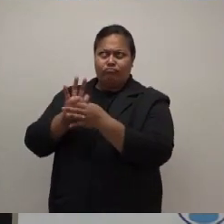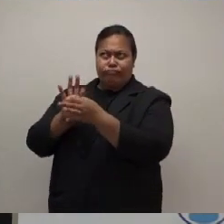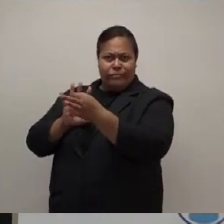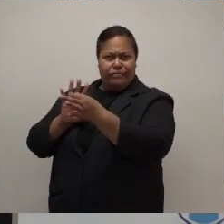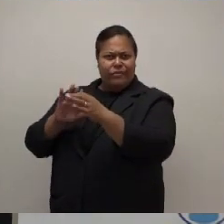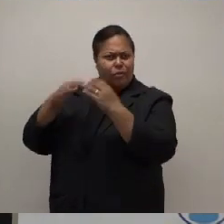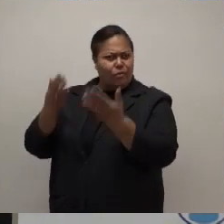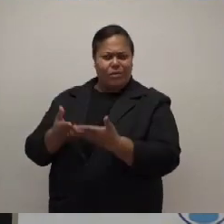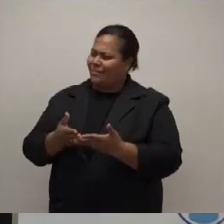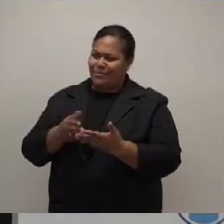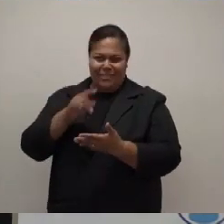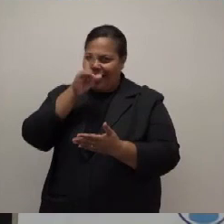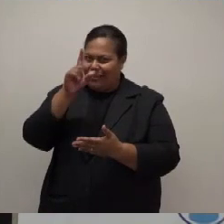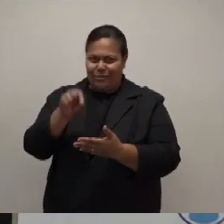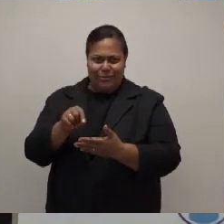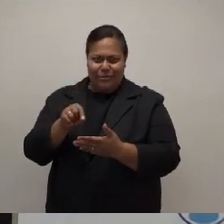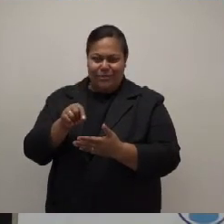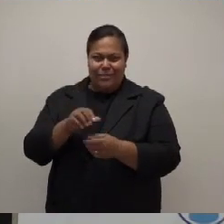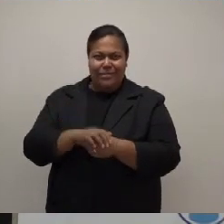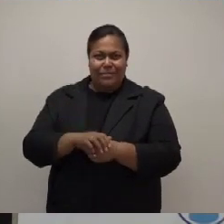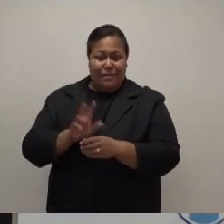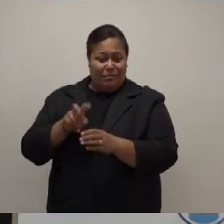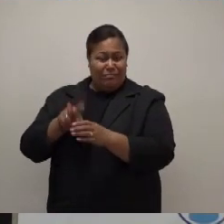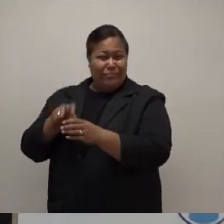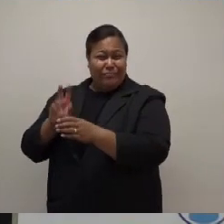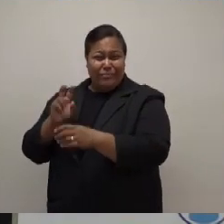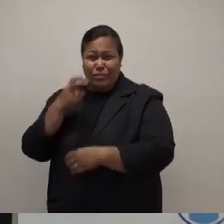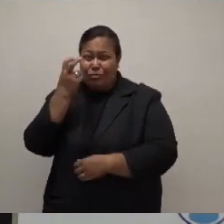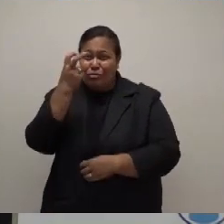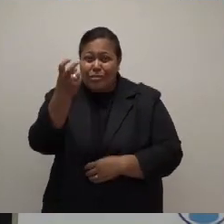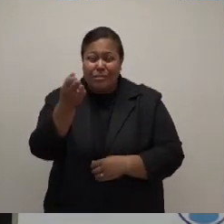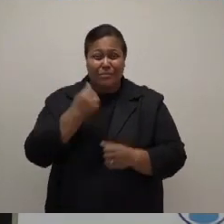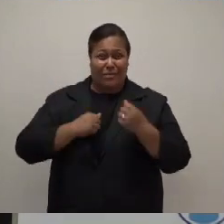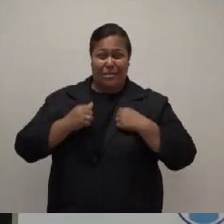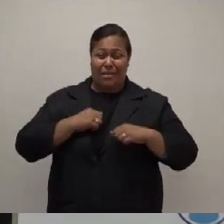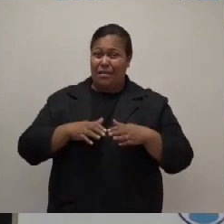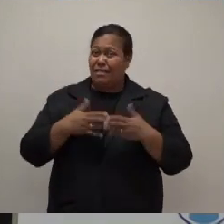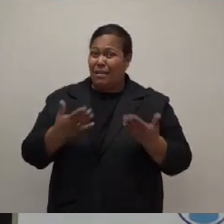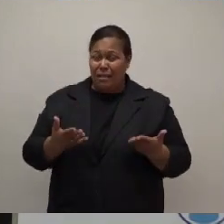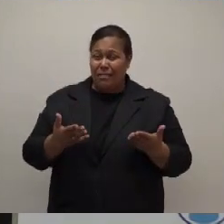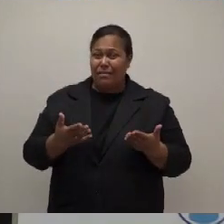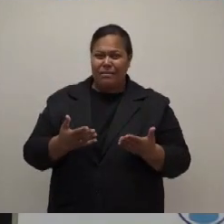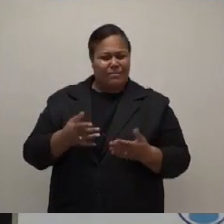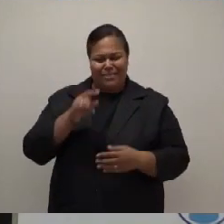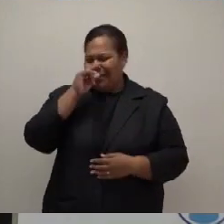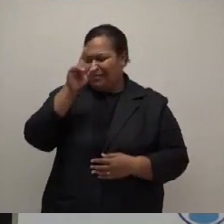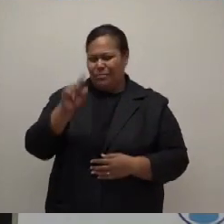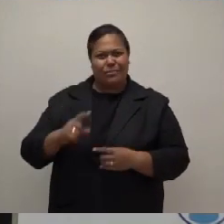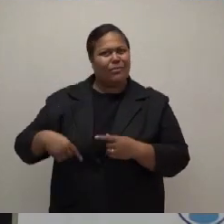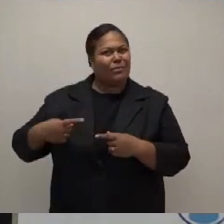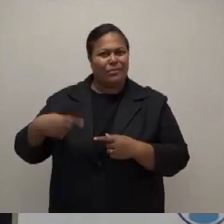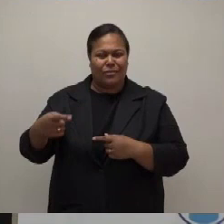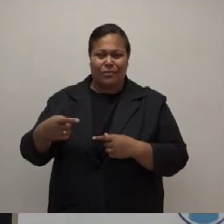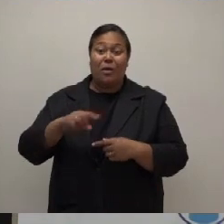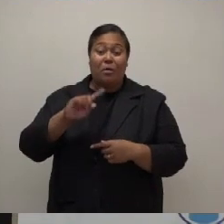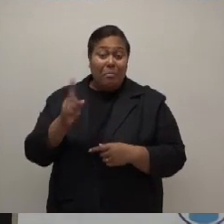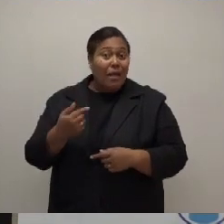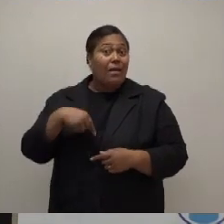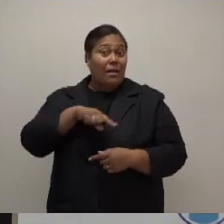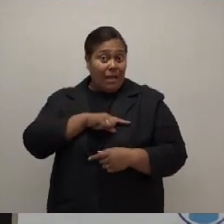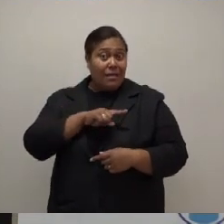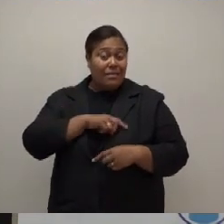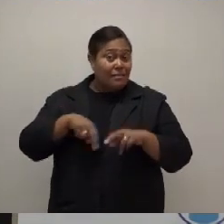and paralyzing entire industries like tourism. Rather, as one of the few nations on earth to register